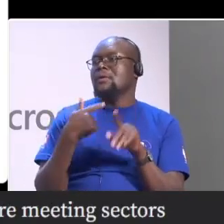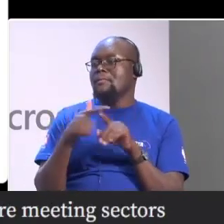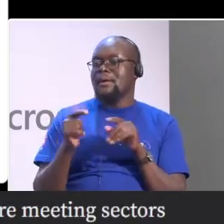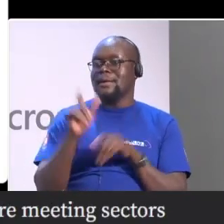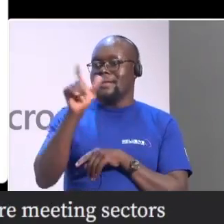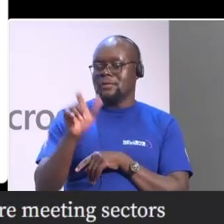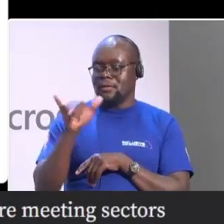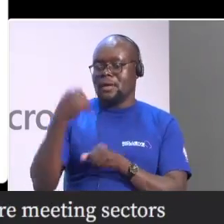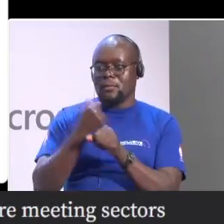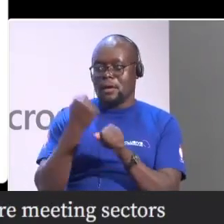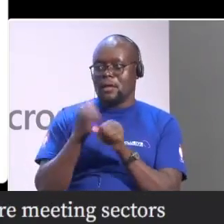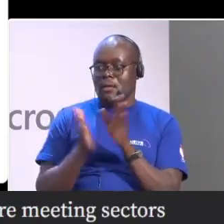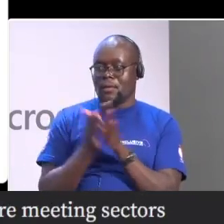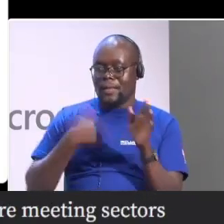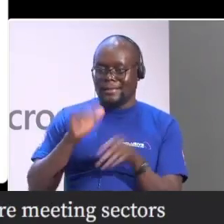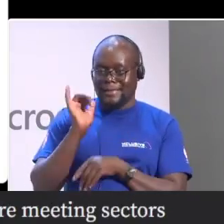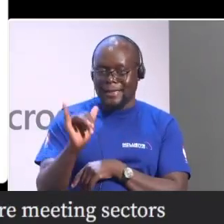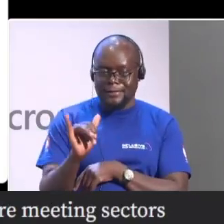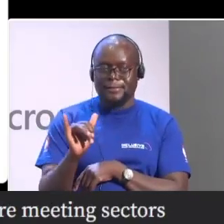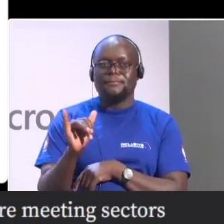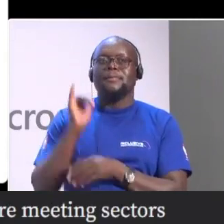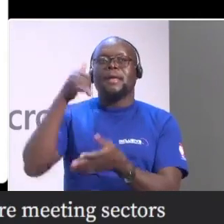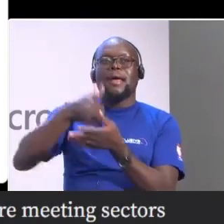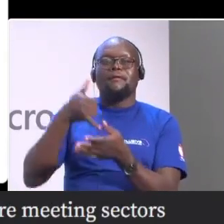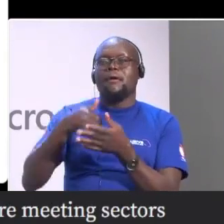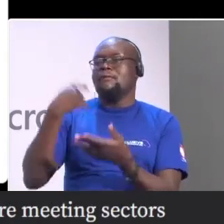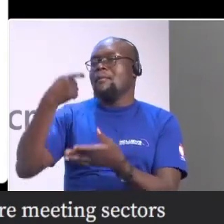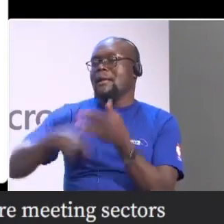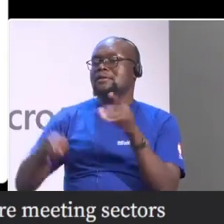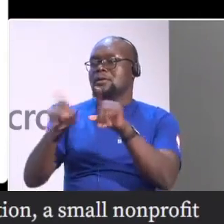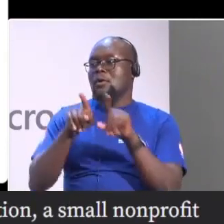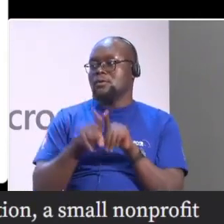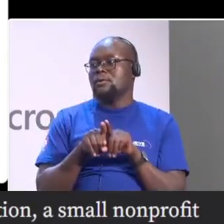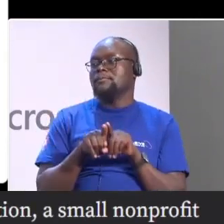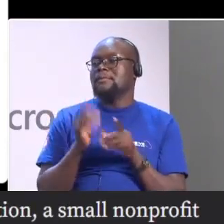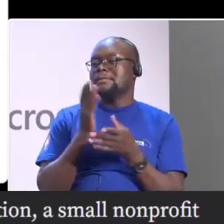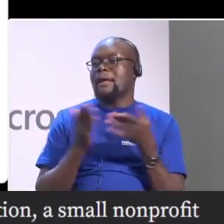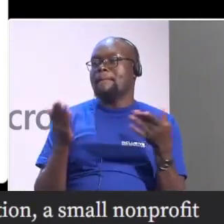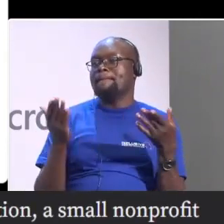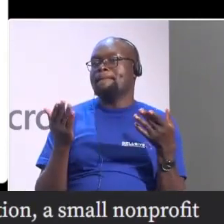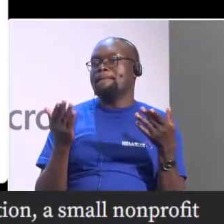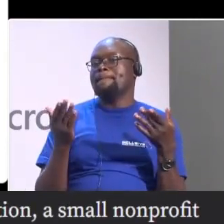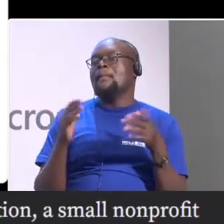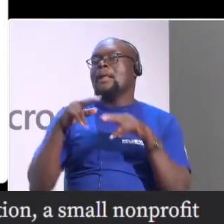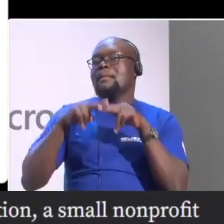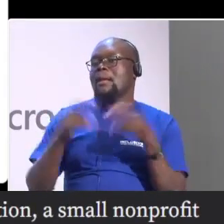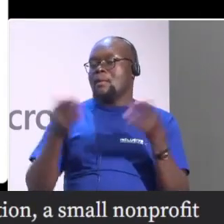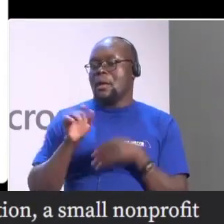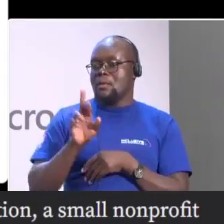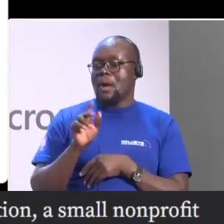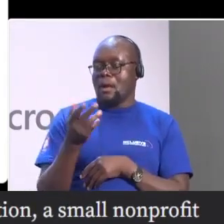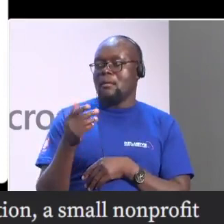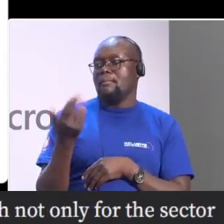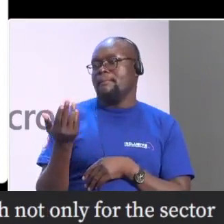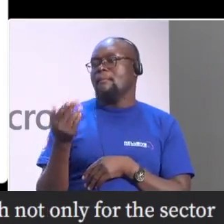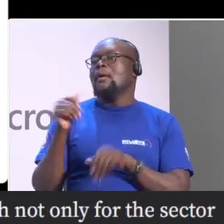region that we're working with. And that could involve pricing of all services and benefits, depending on where you're at around the globe. It